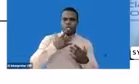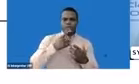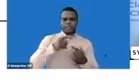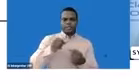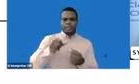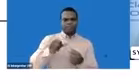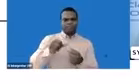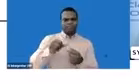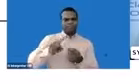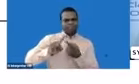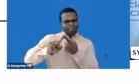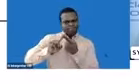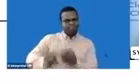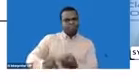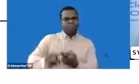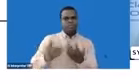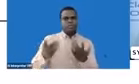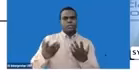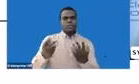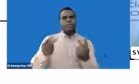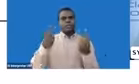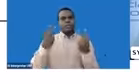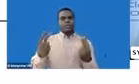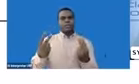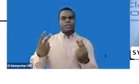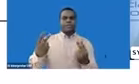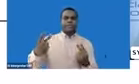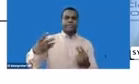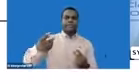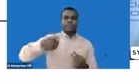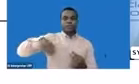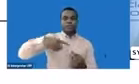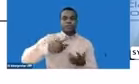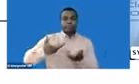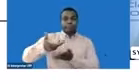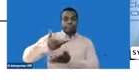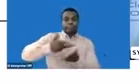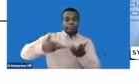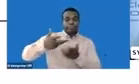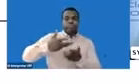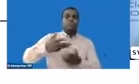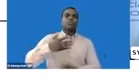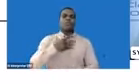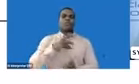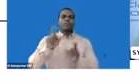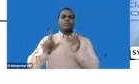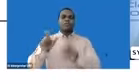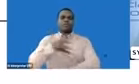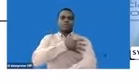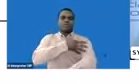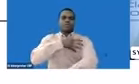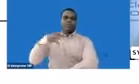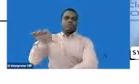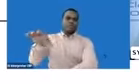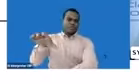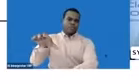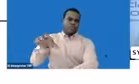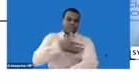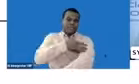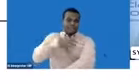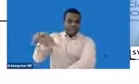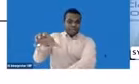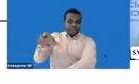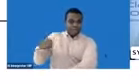important that people with disabilities understand their right to report accessibility issues, to make